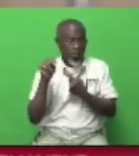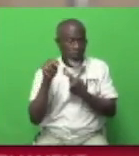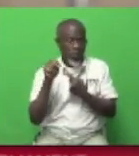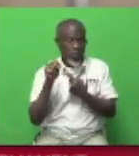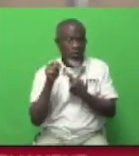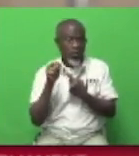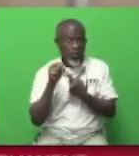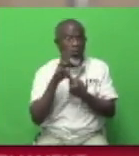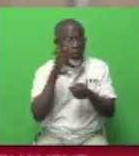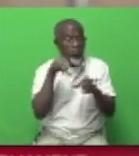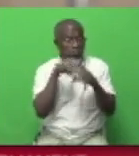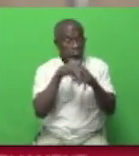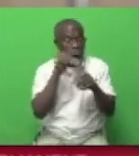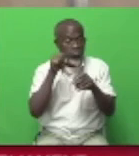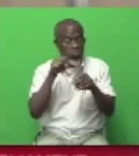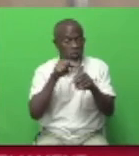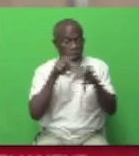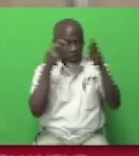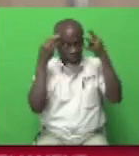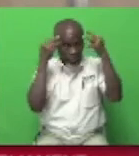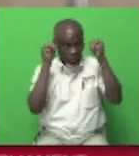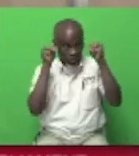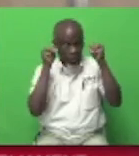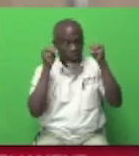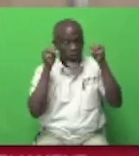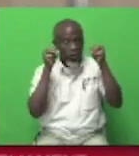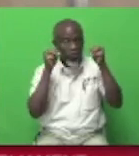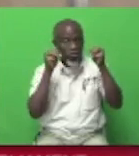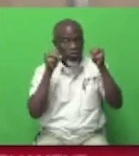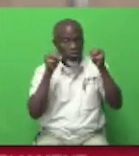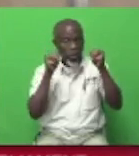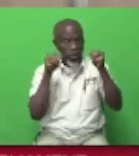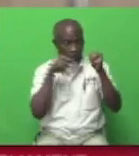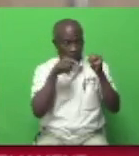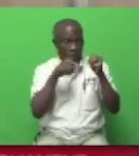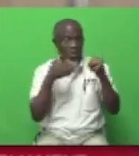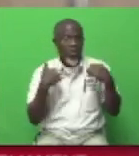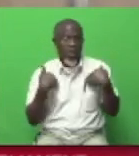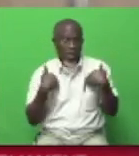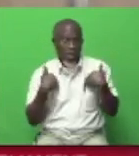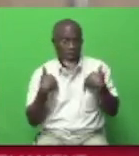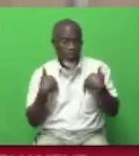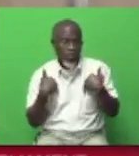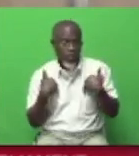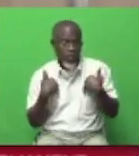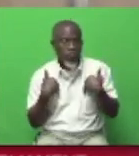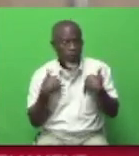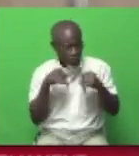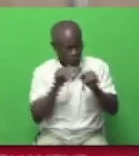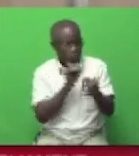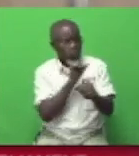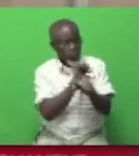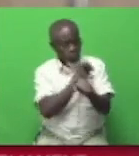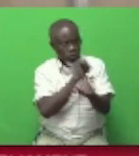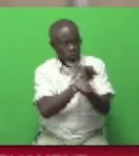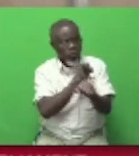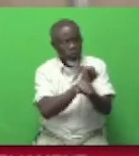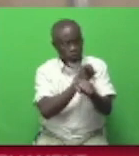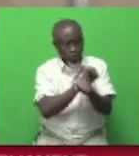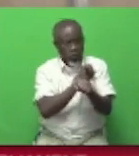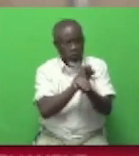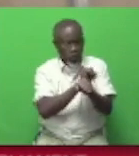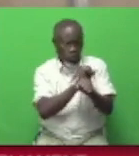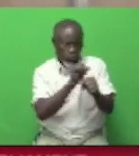Affairs. In this particular commission, Mr. Vice President, work is in progress at the commission as it relates to the